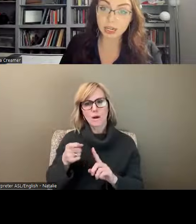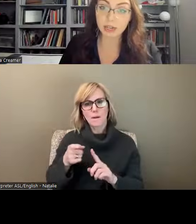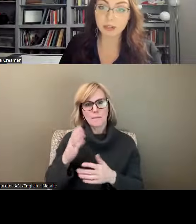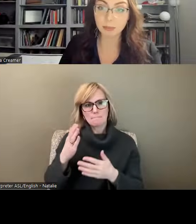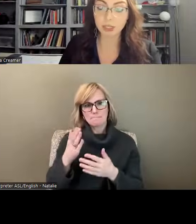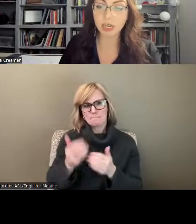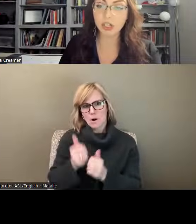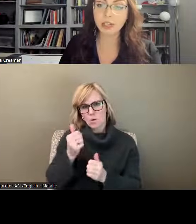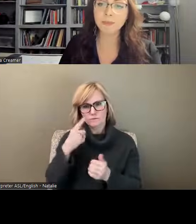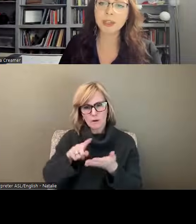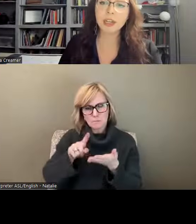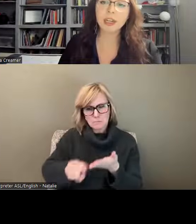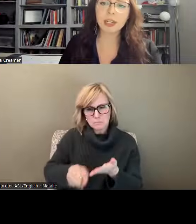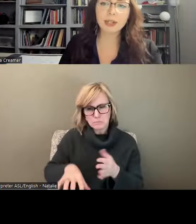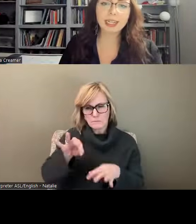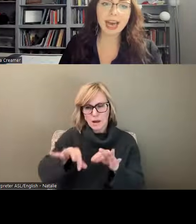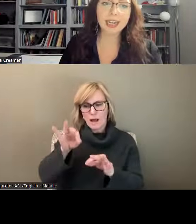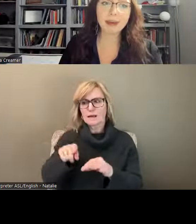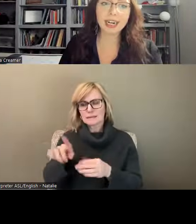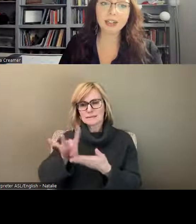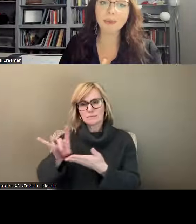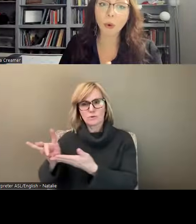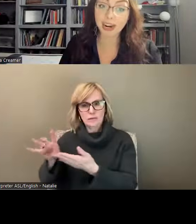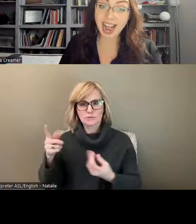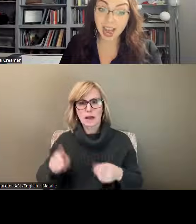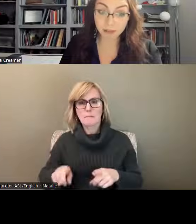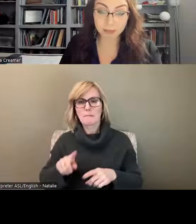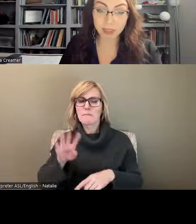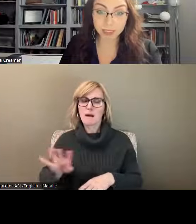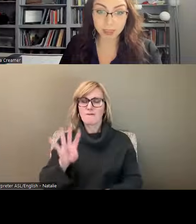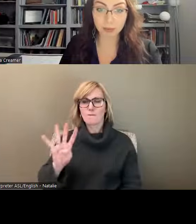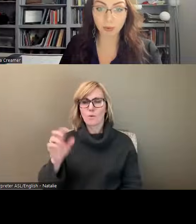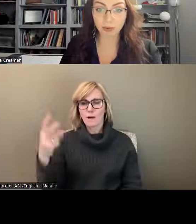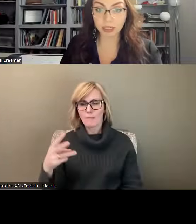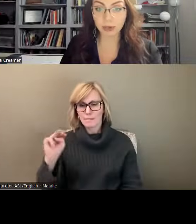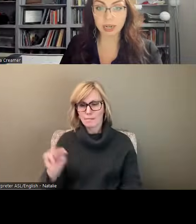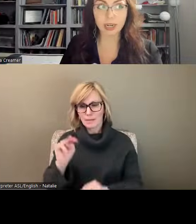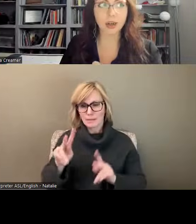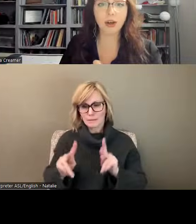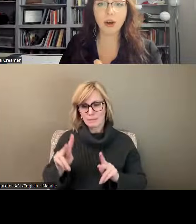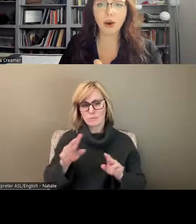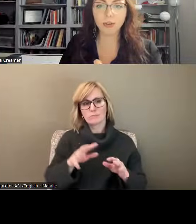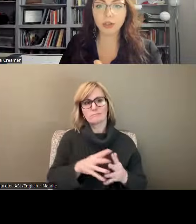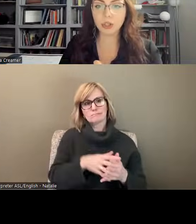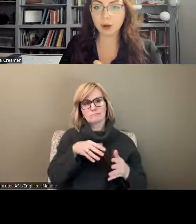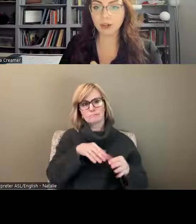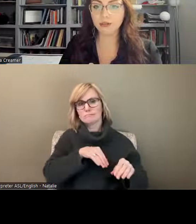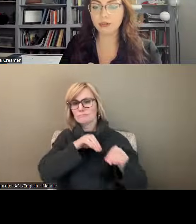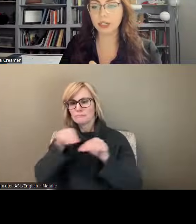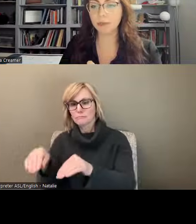foundational study of deportation, concluding that as many as 4.5 million people were relocated over